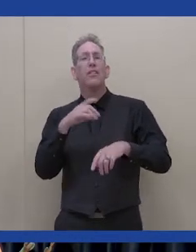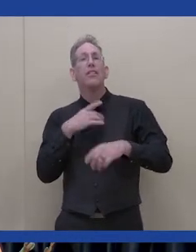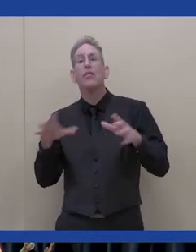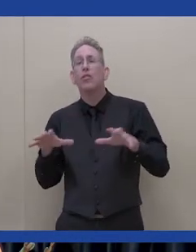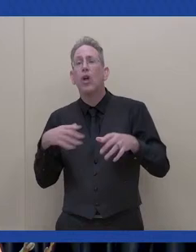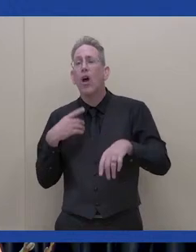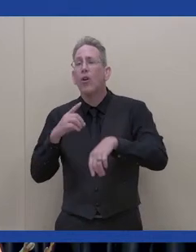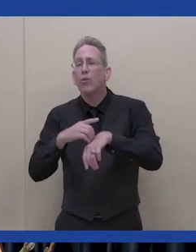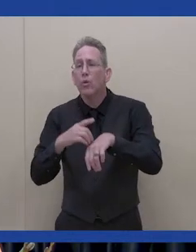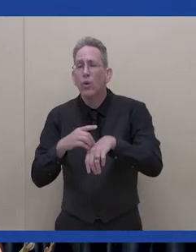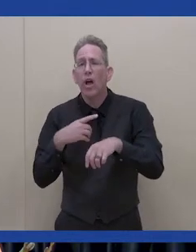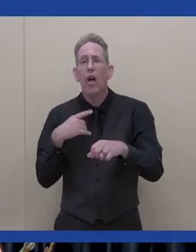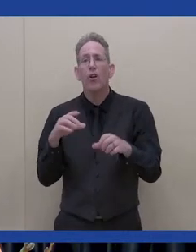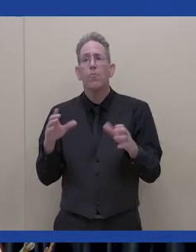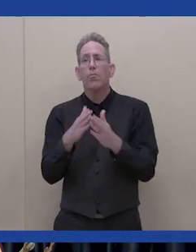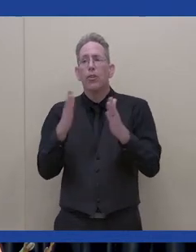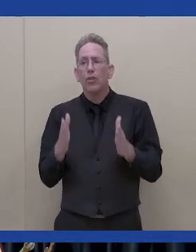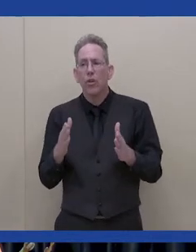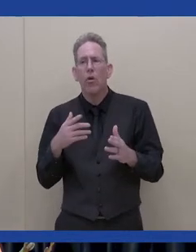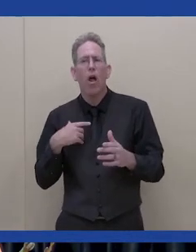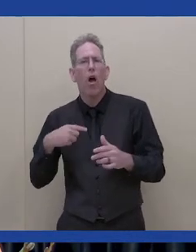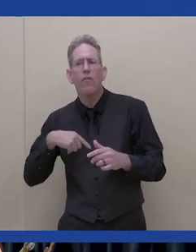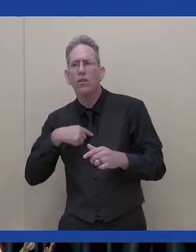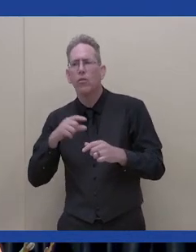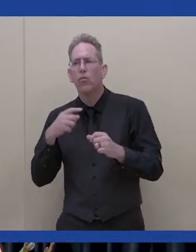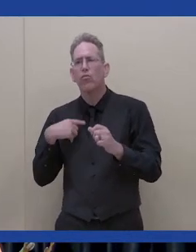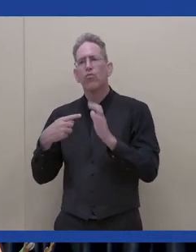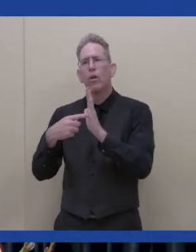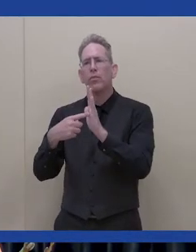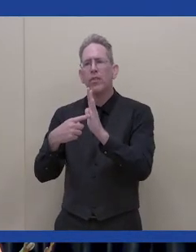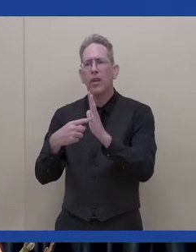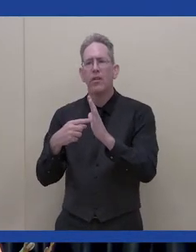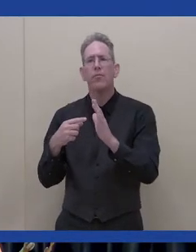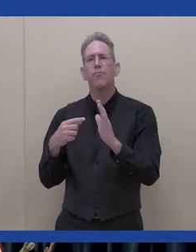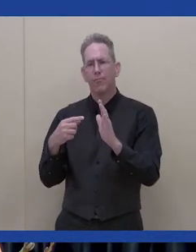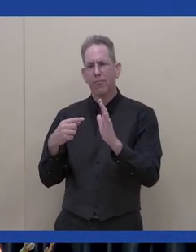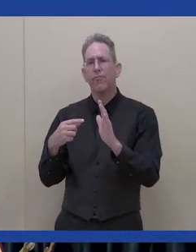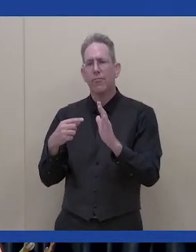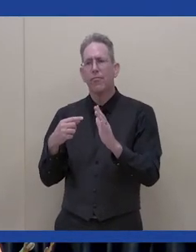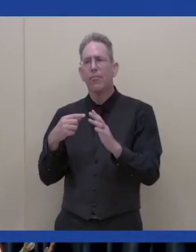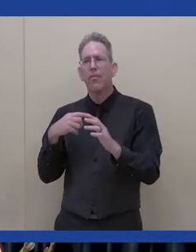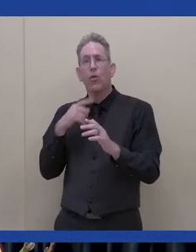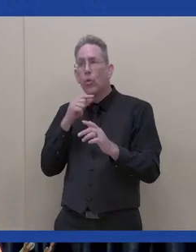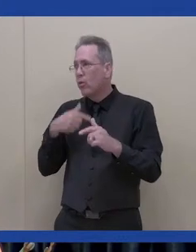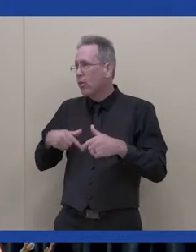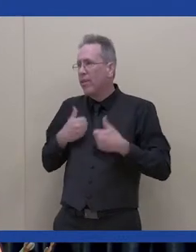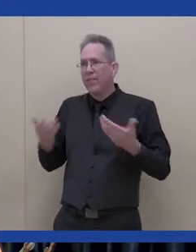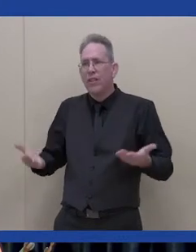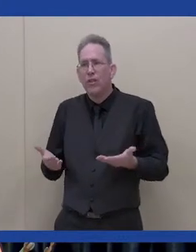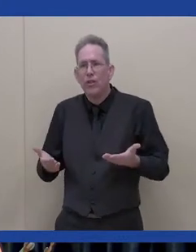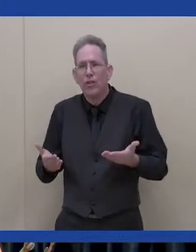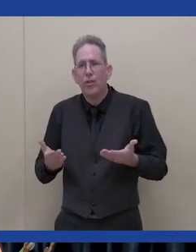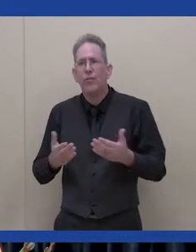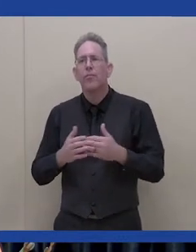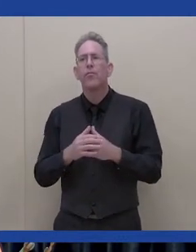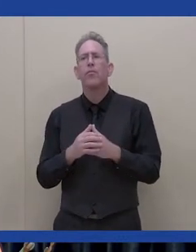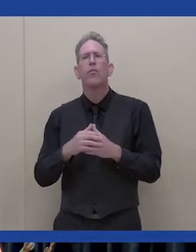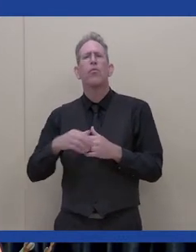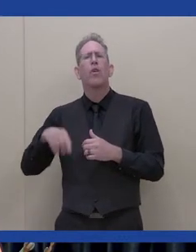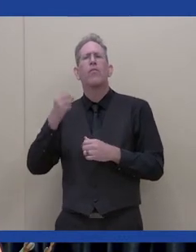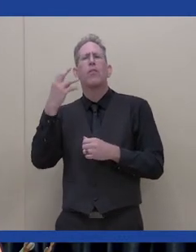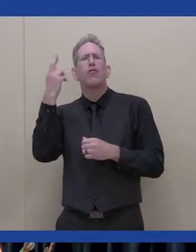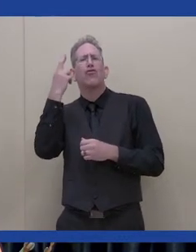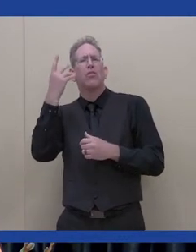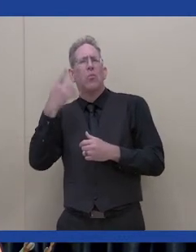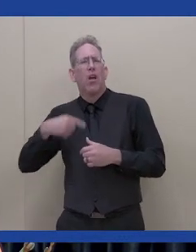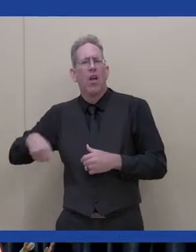all of us, to represent those who live in our beloved town. And one of the many reasons that I support Ben for